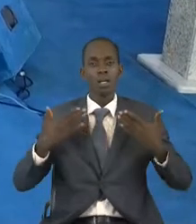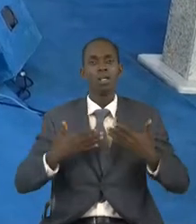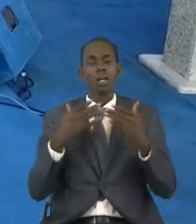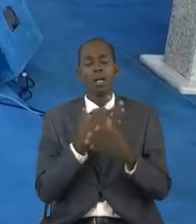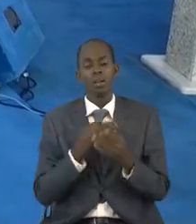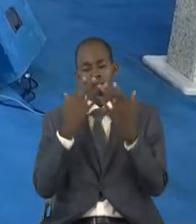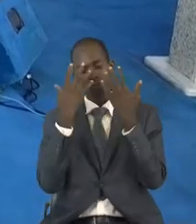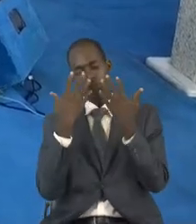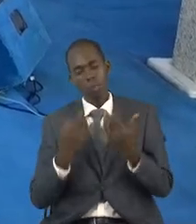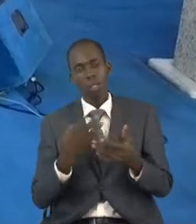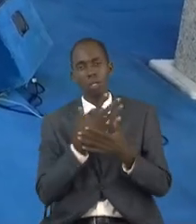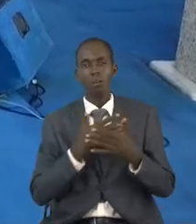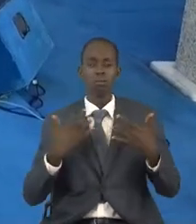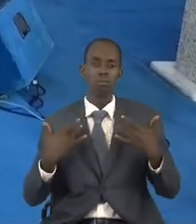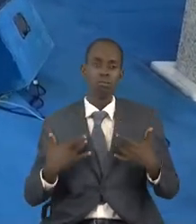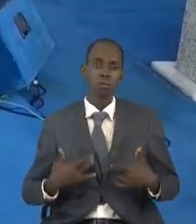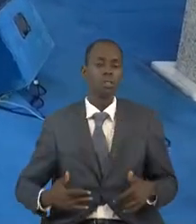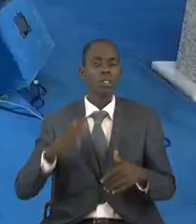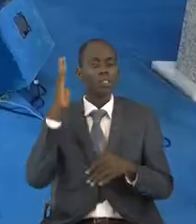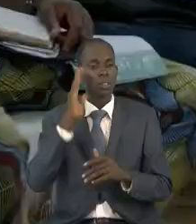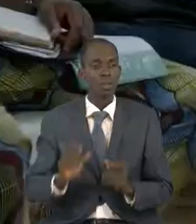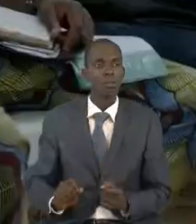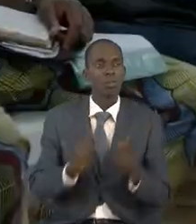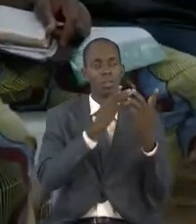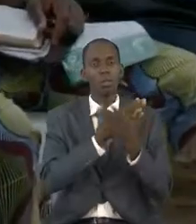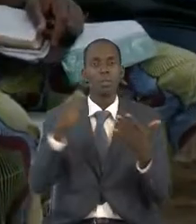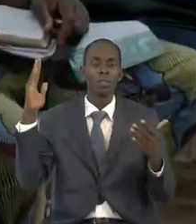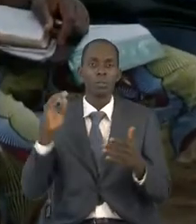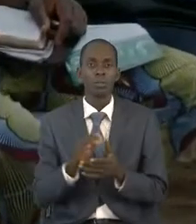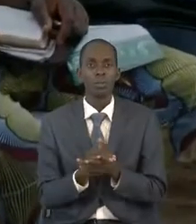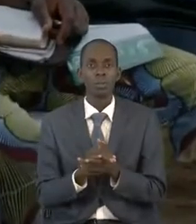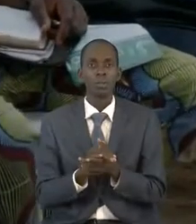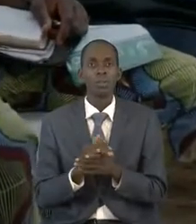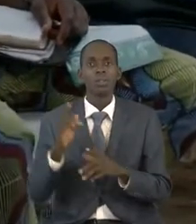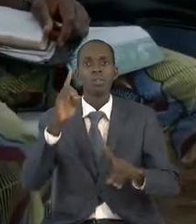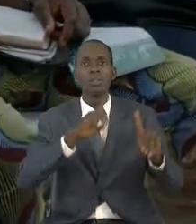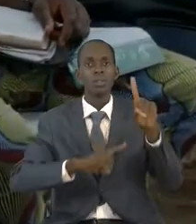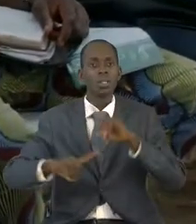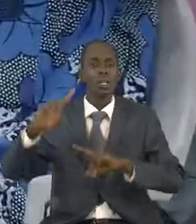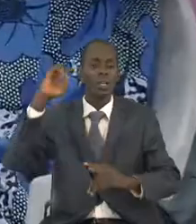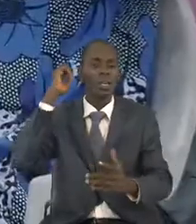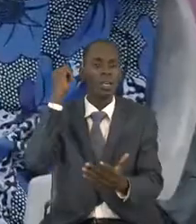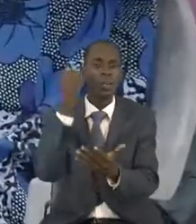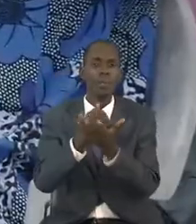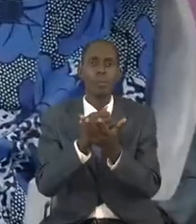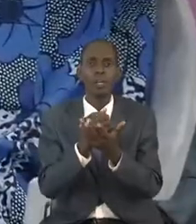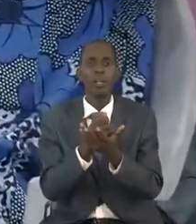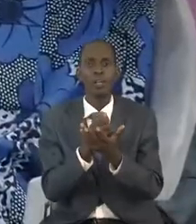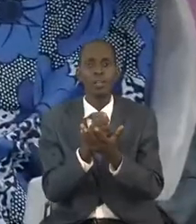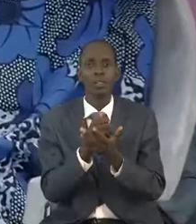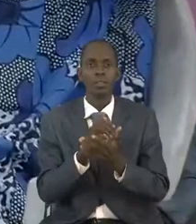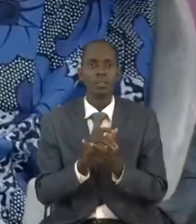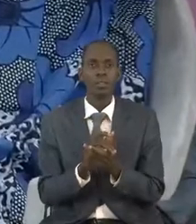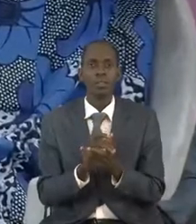and sighing shall flee away. Somebody shout amen.